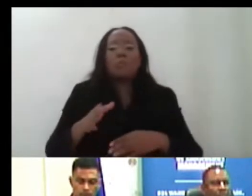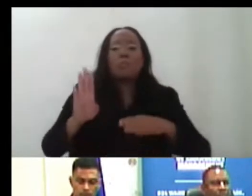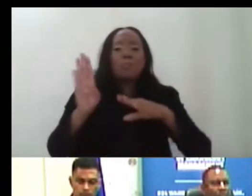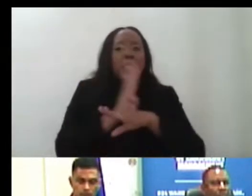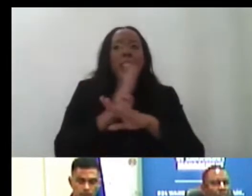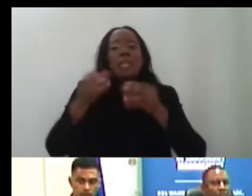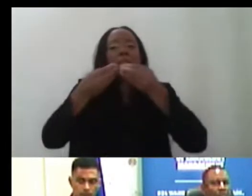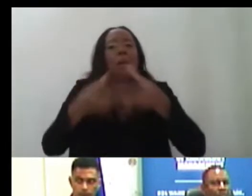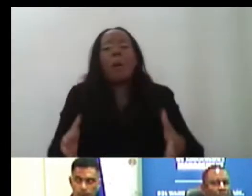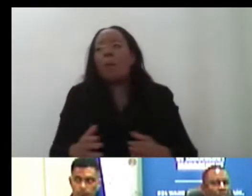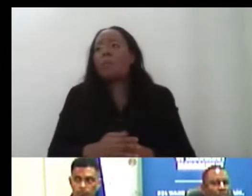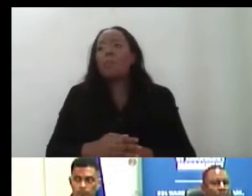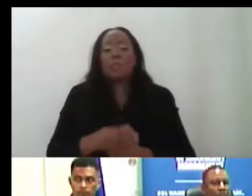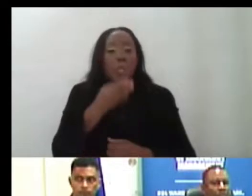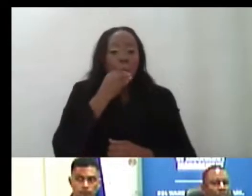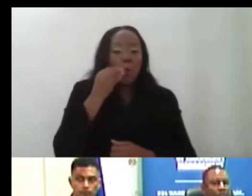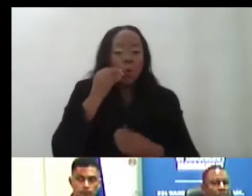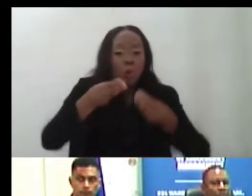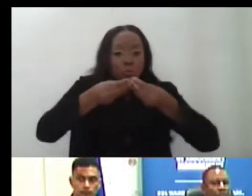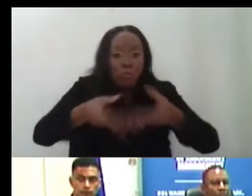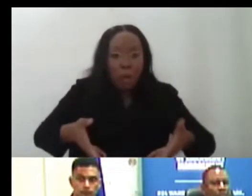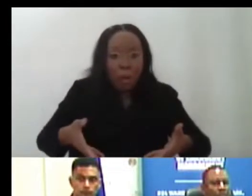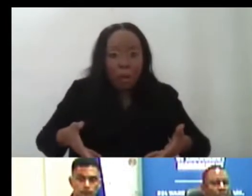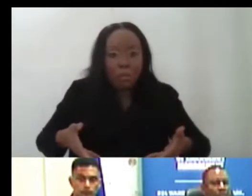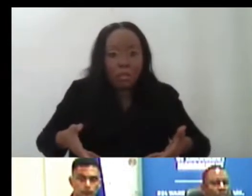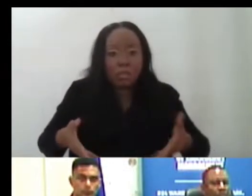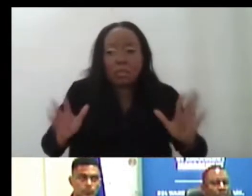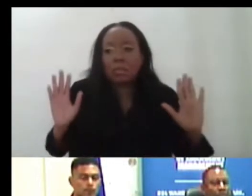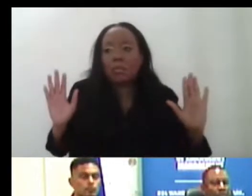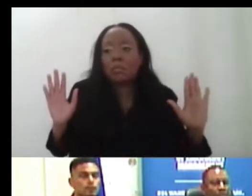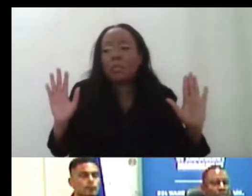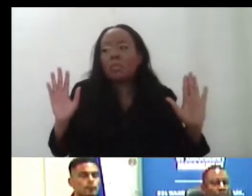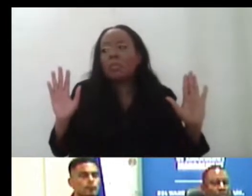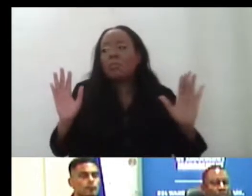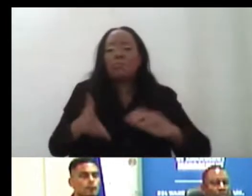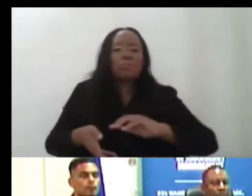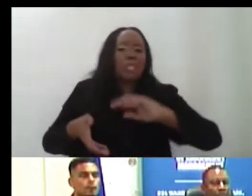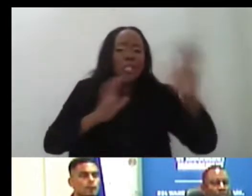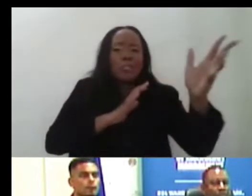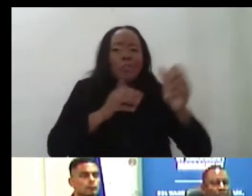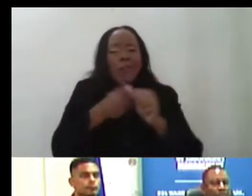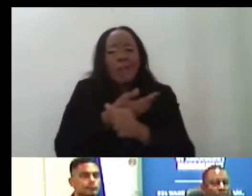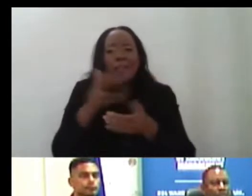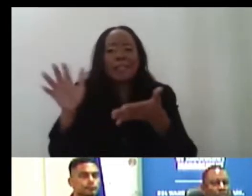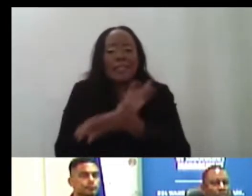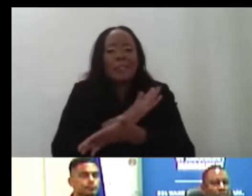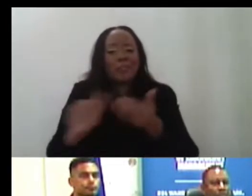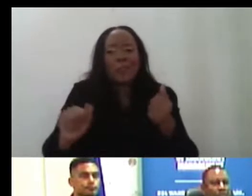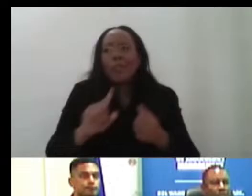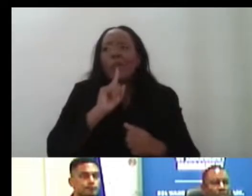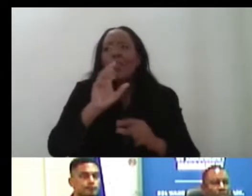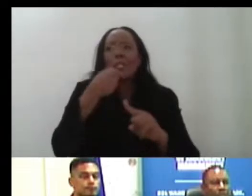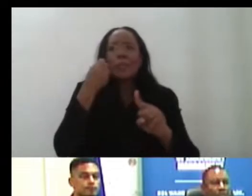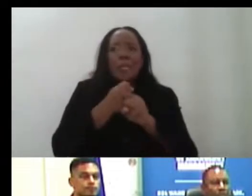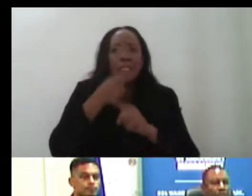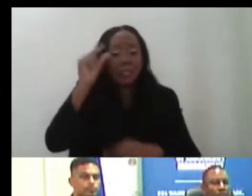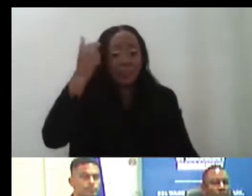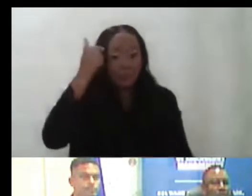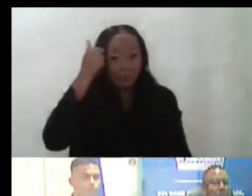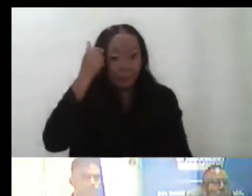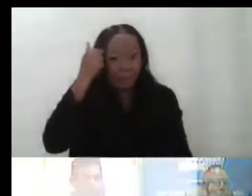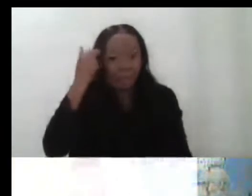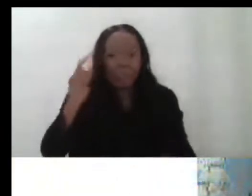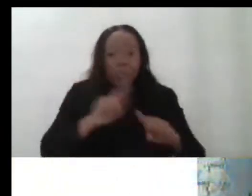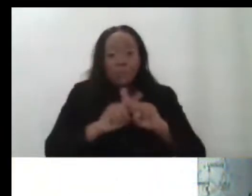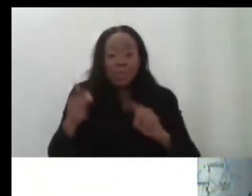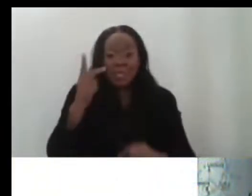livelihoods these disasters place on our emergency services, our infrastructure, and our governments. But above all, we've seen the pressure they